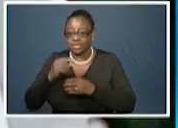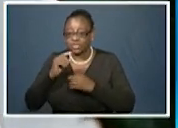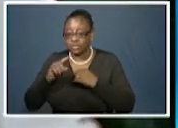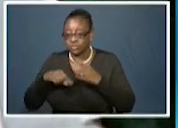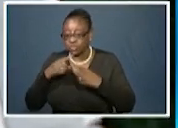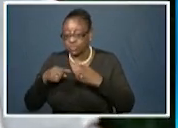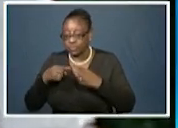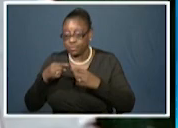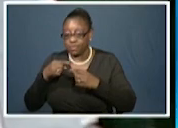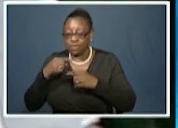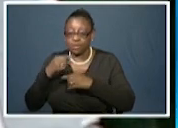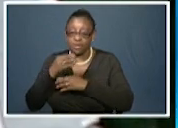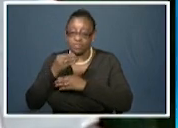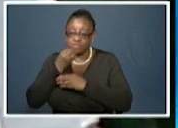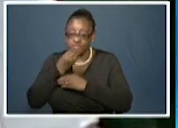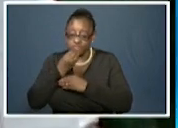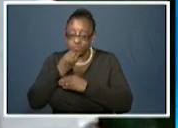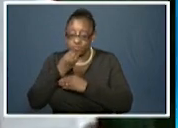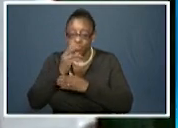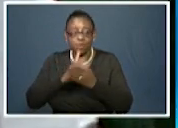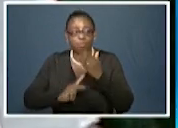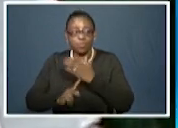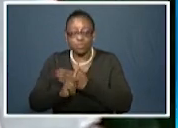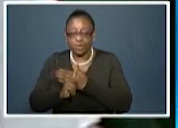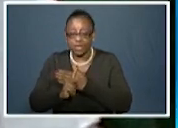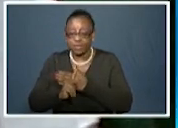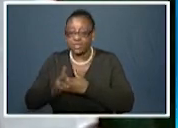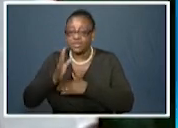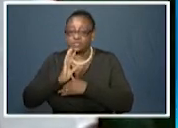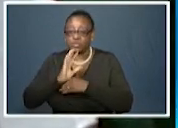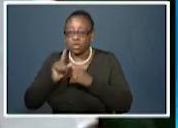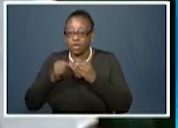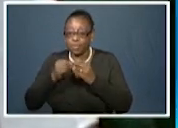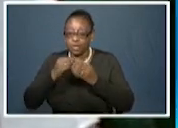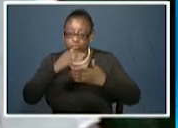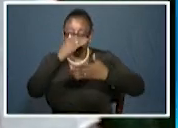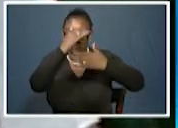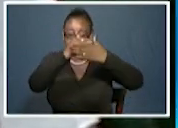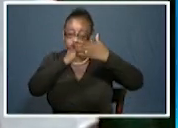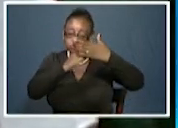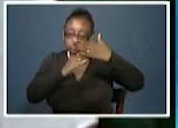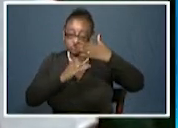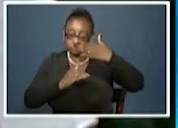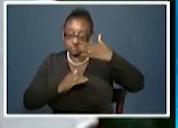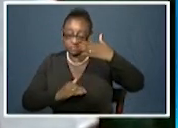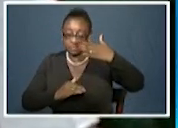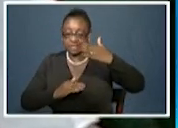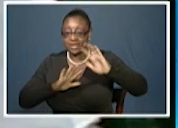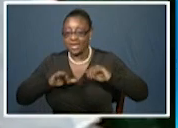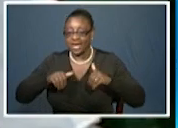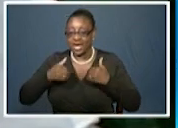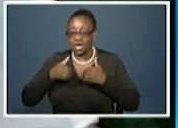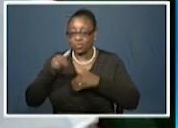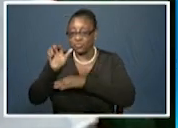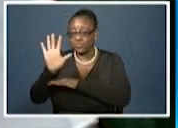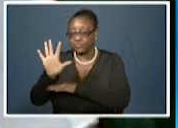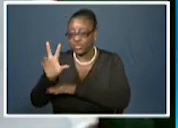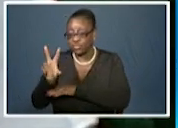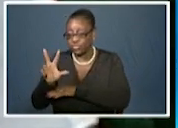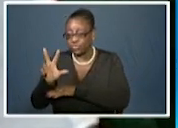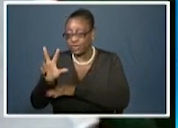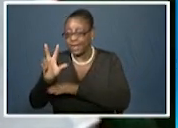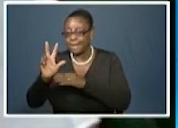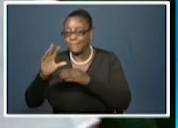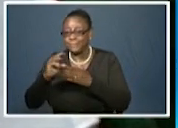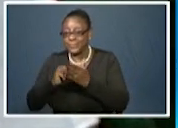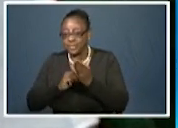program, requests for credible documentation of how $53